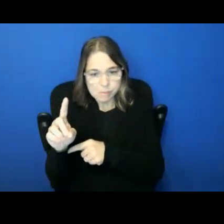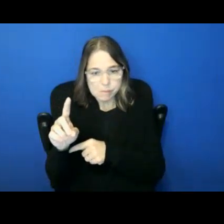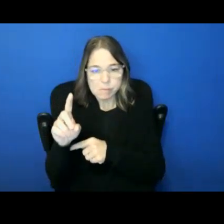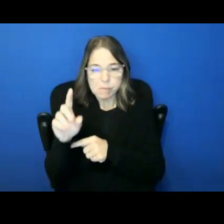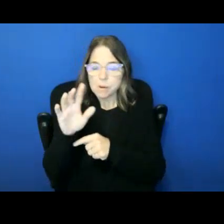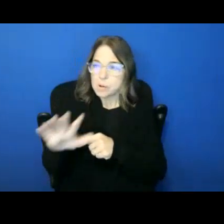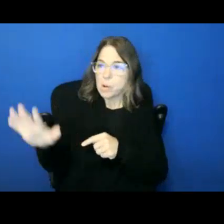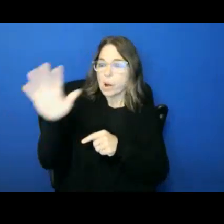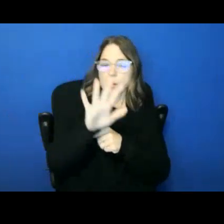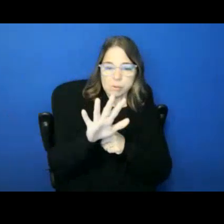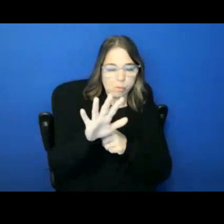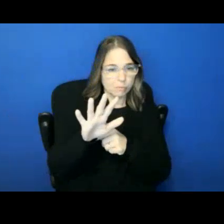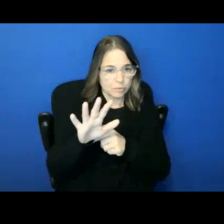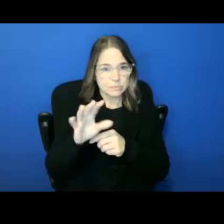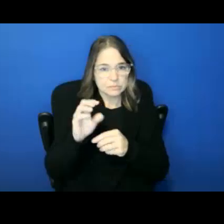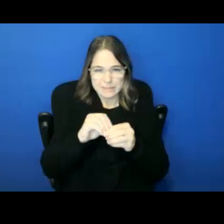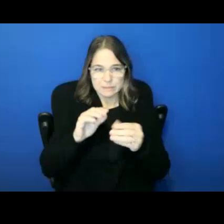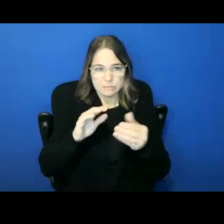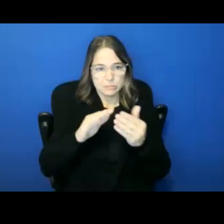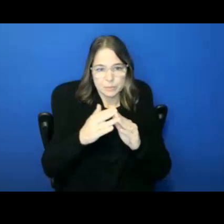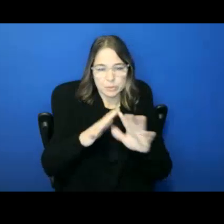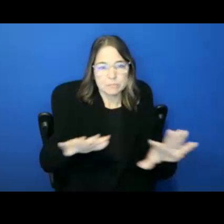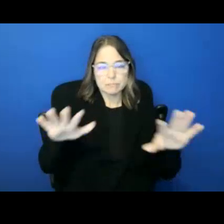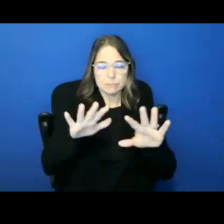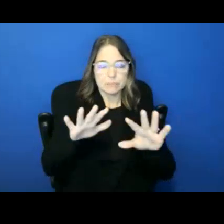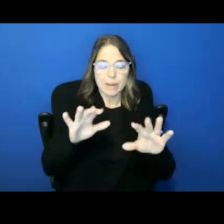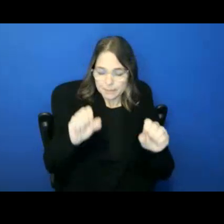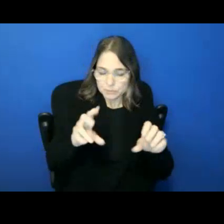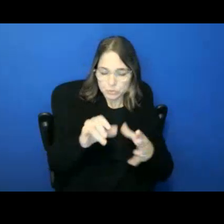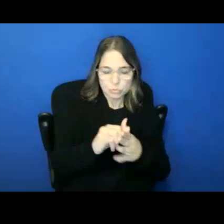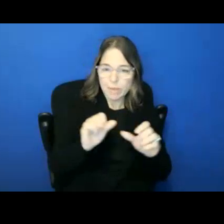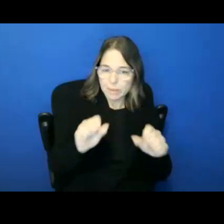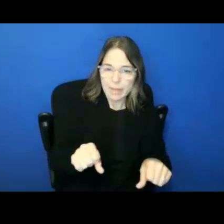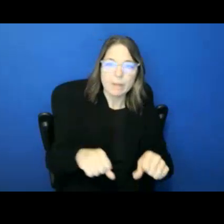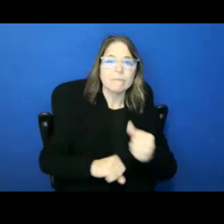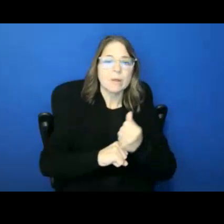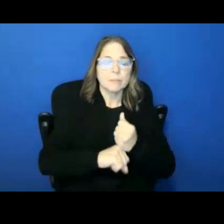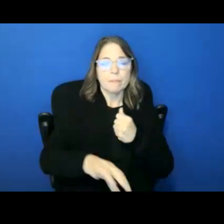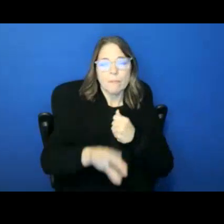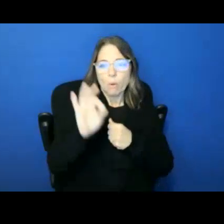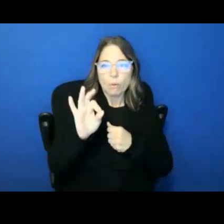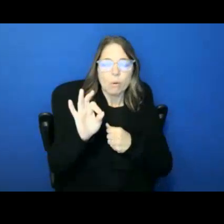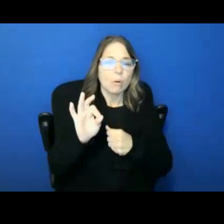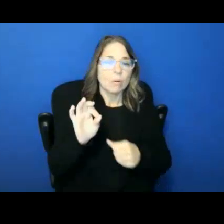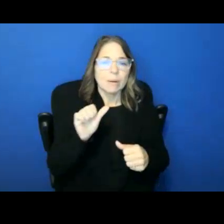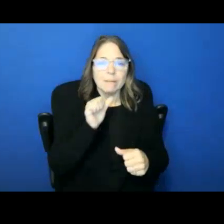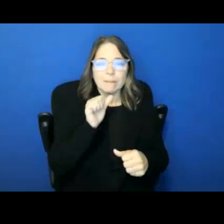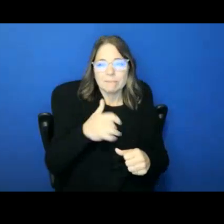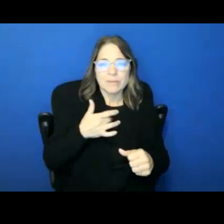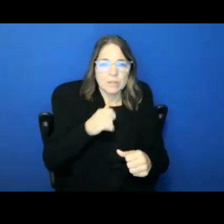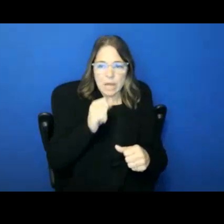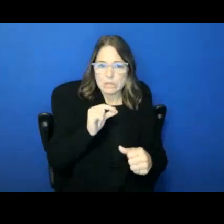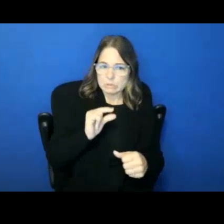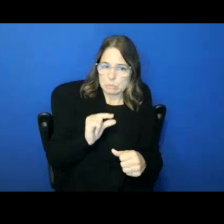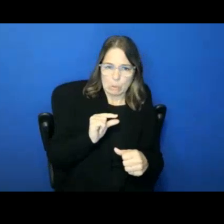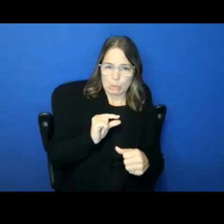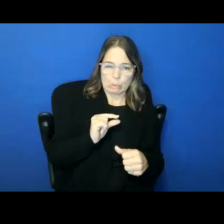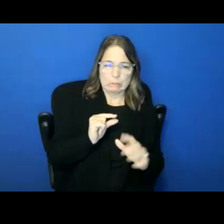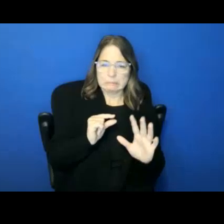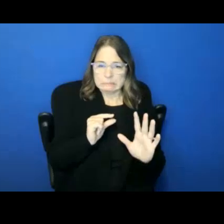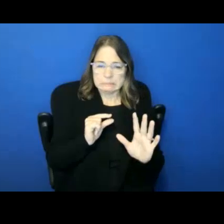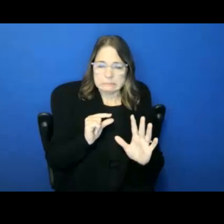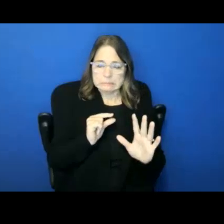everywhere in public, I was able to do that and found support, which just made me not feel small. It made it not feel like what I